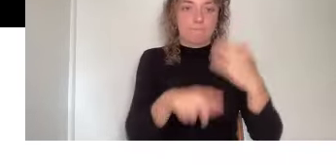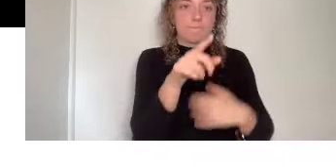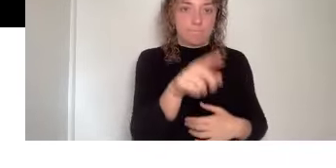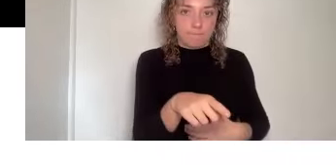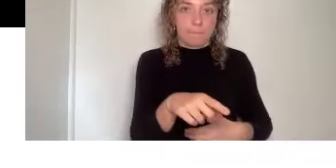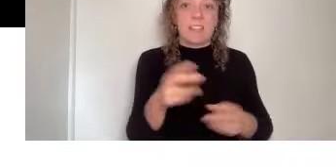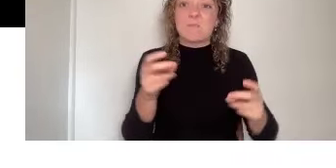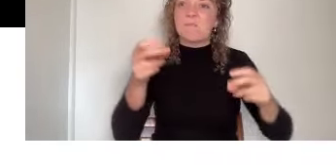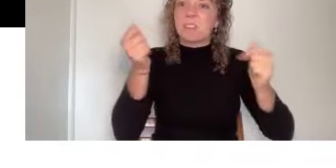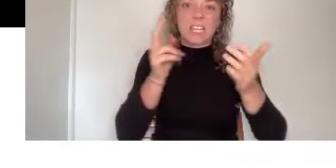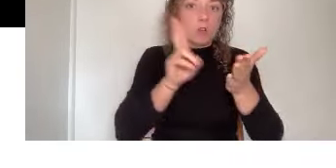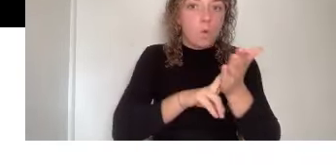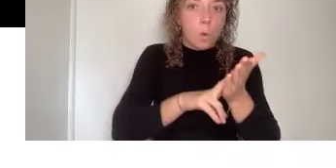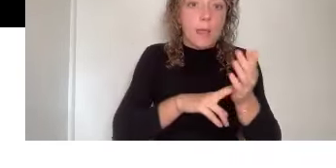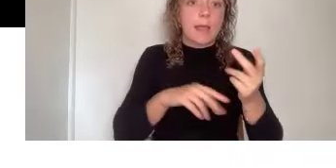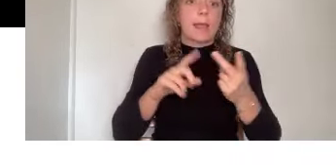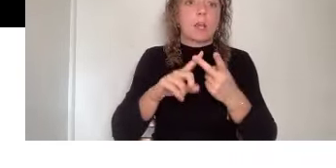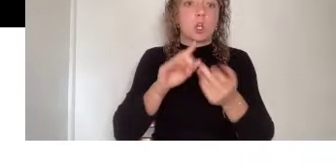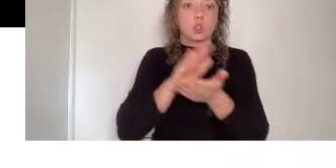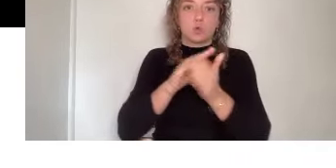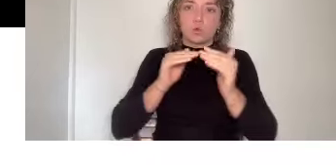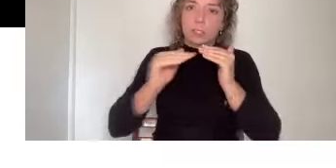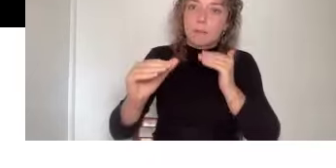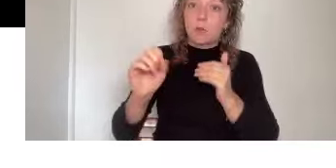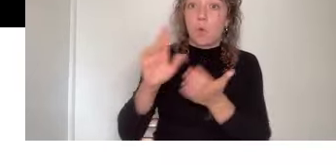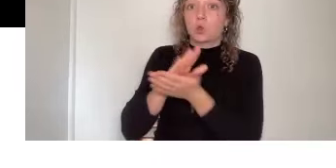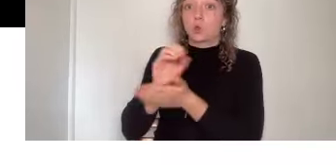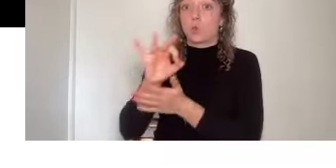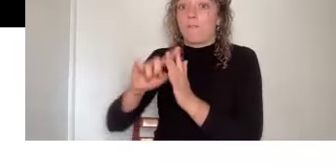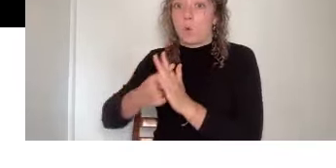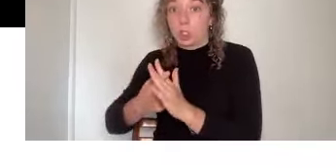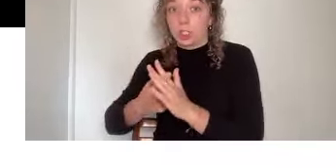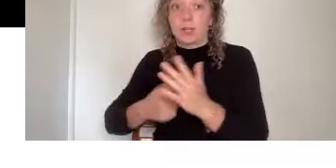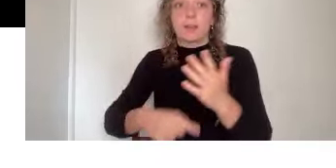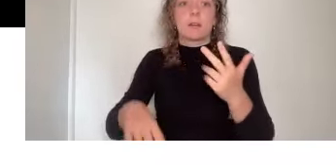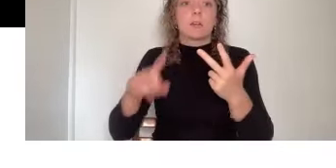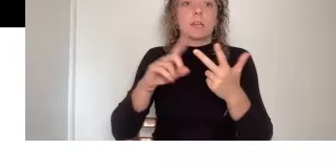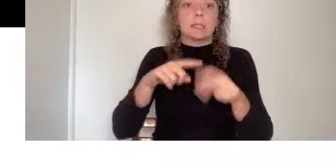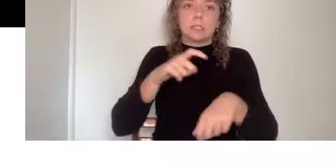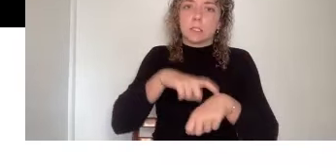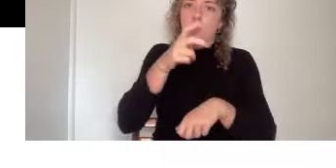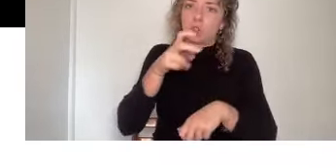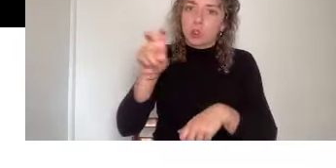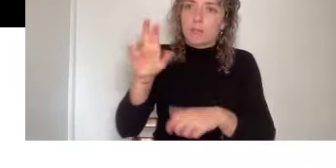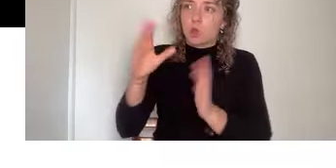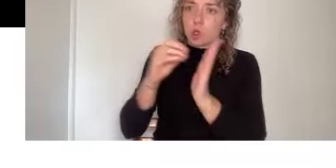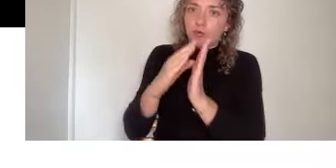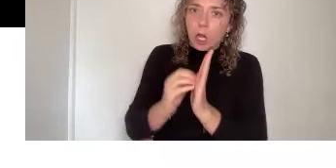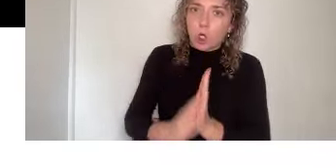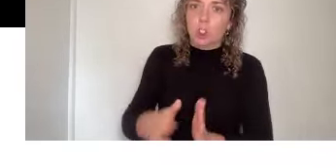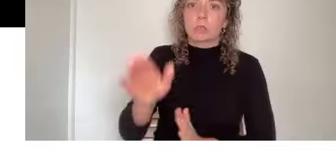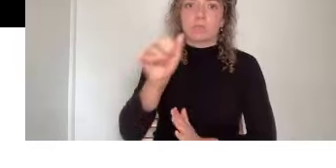immediate enrollment, school stability or school of origin, timely transfer of records and